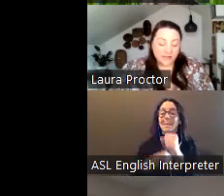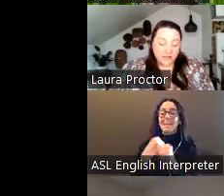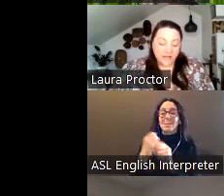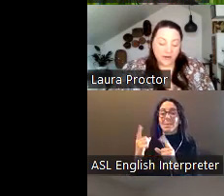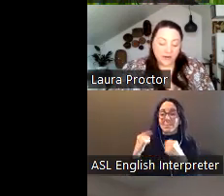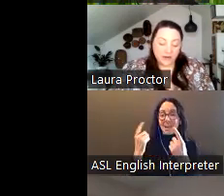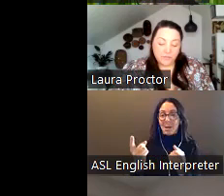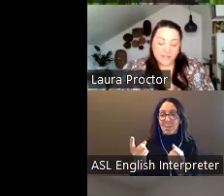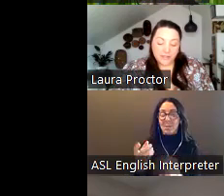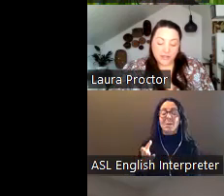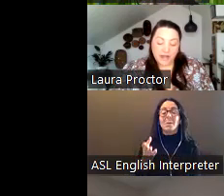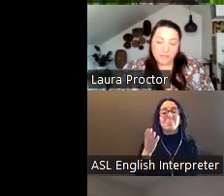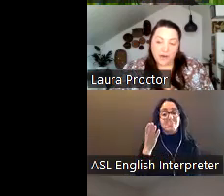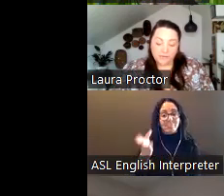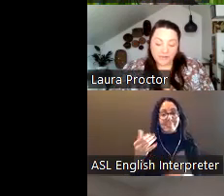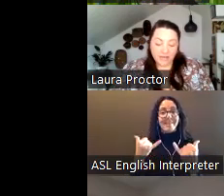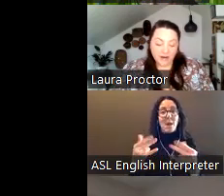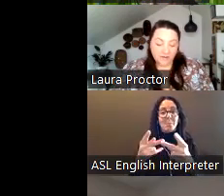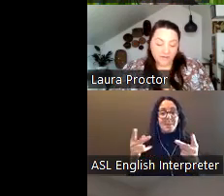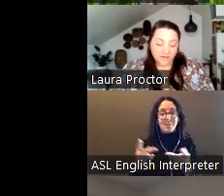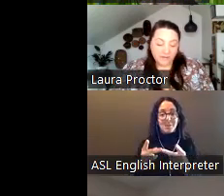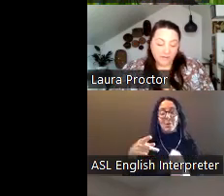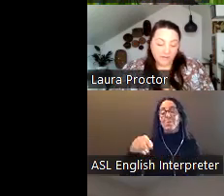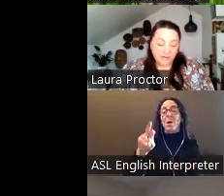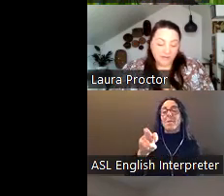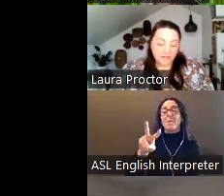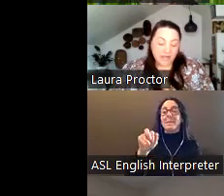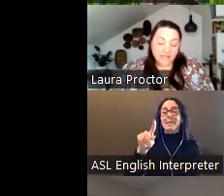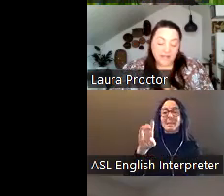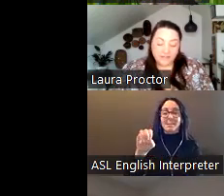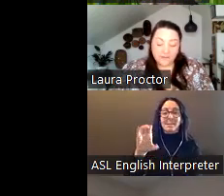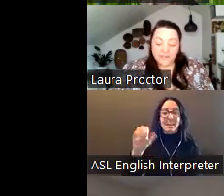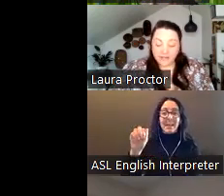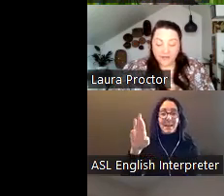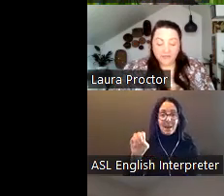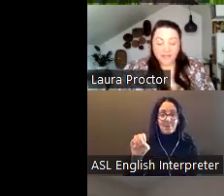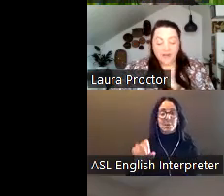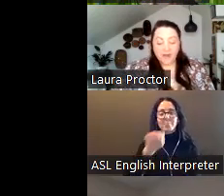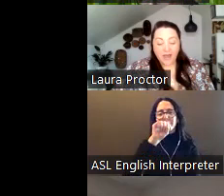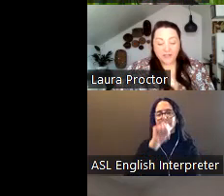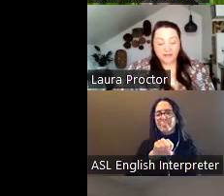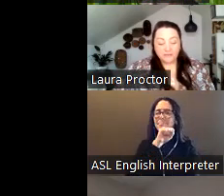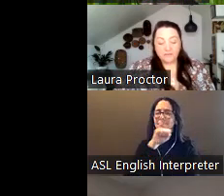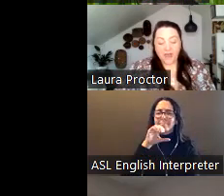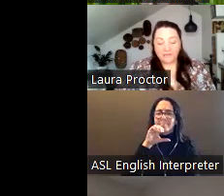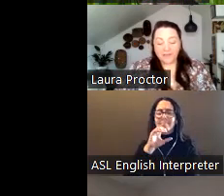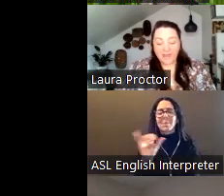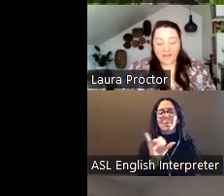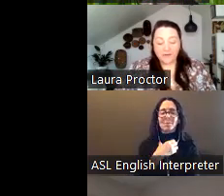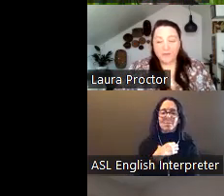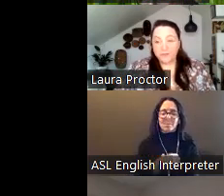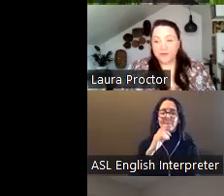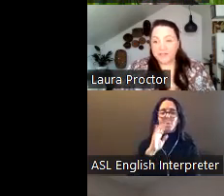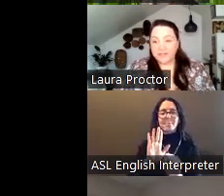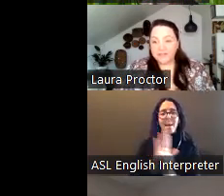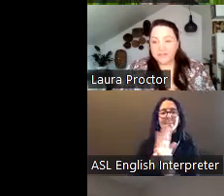spent in her current position at Providence Care. She has a love for seniors and a passion for